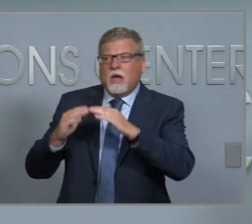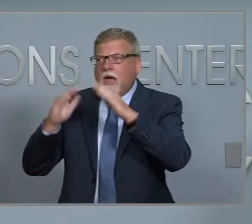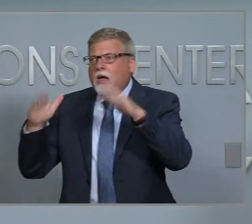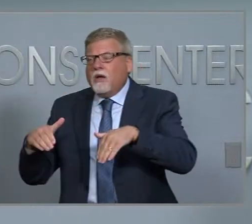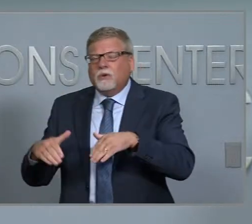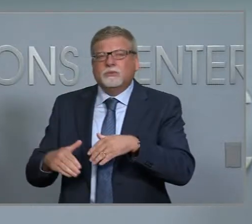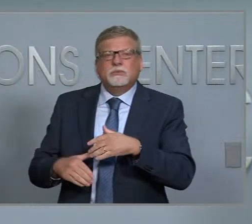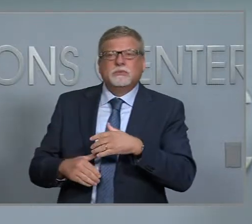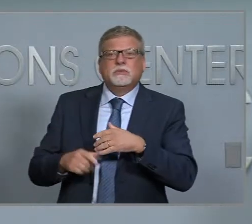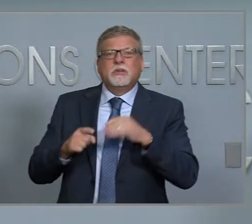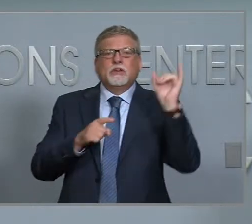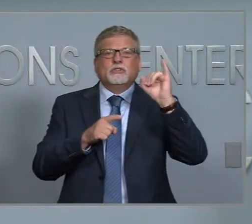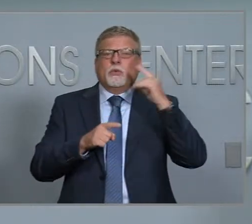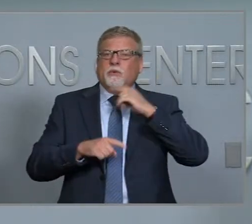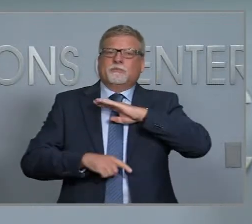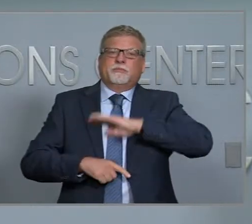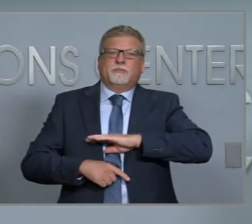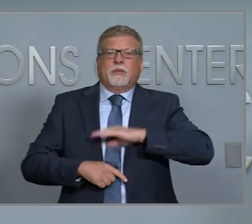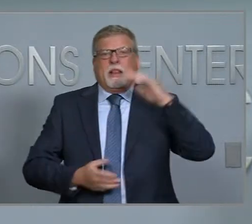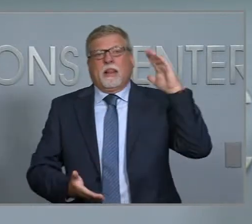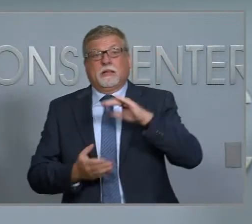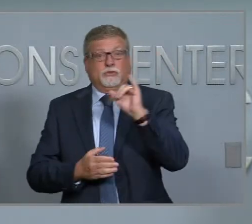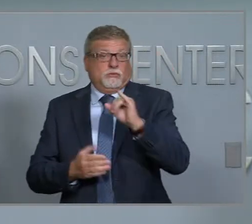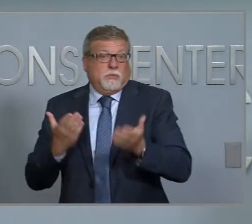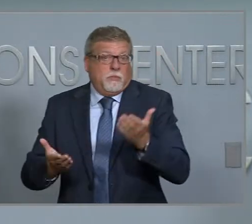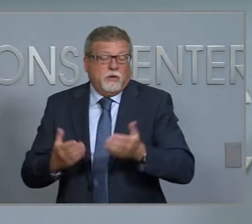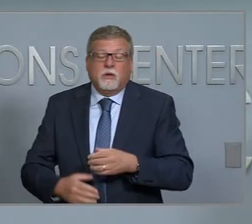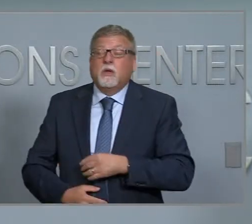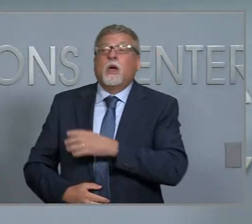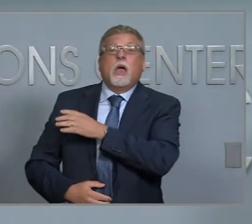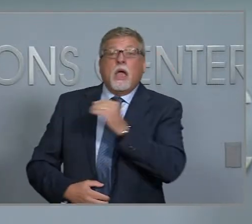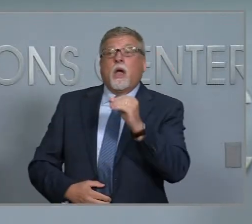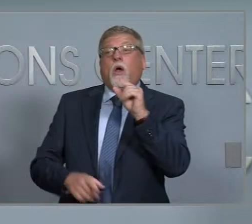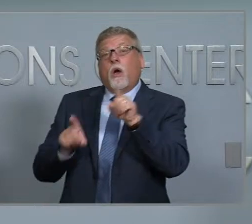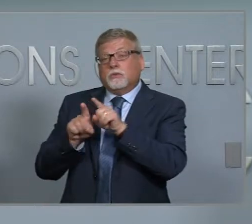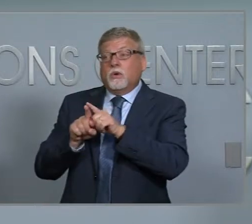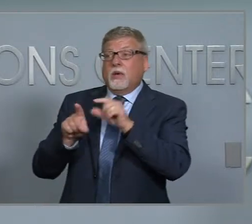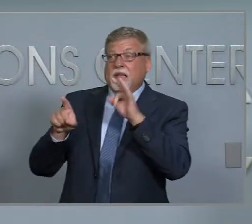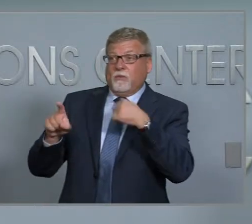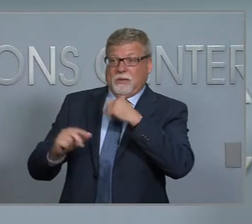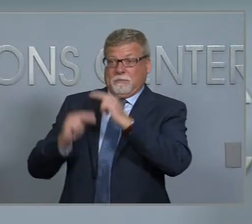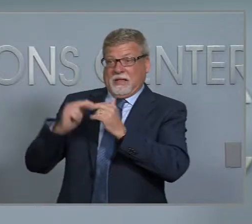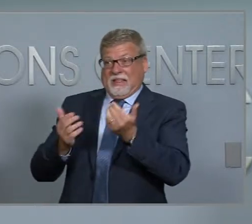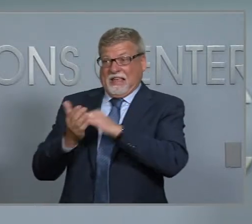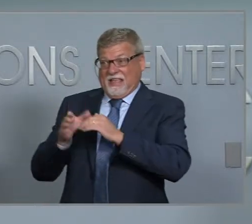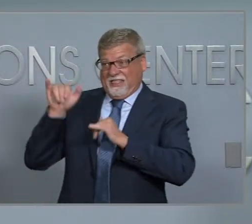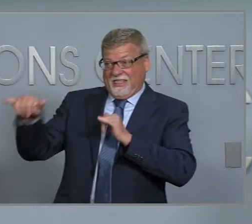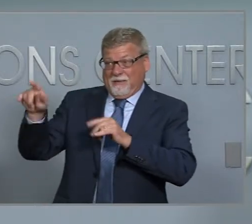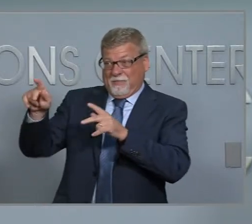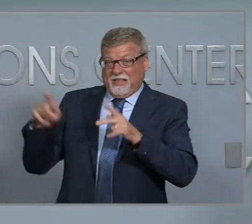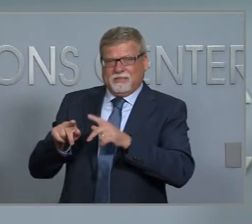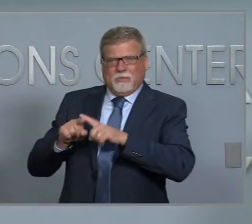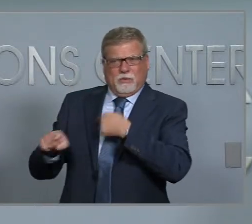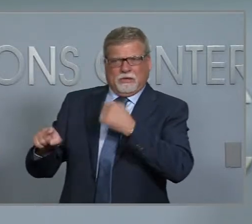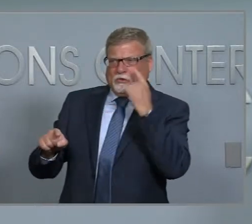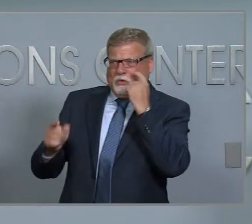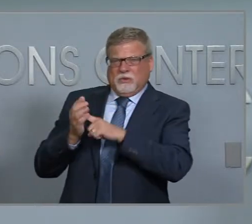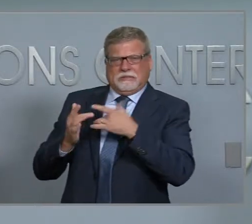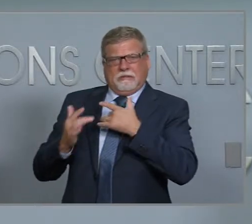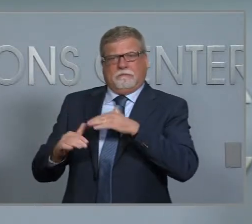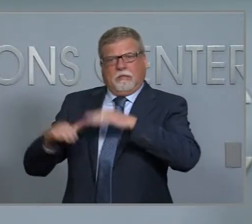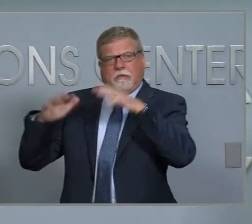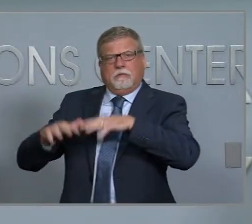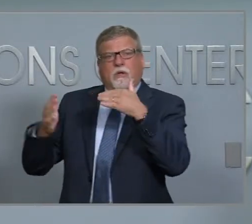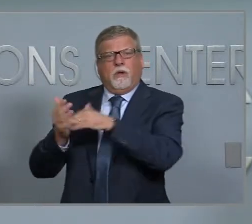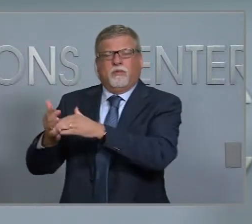build back in certain places. And I think we continue to hone the process of making sure that we save